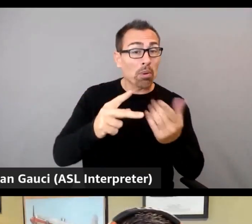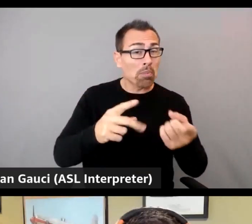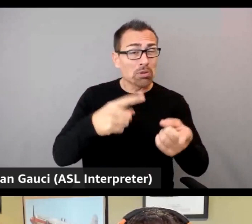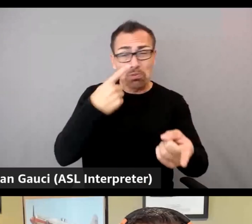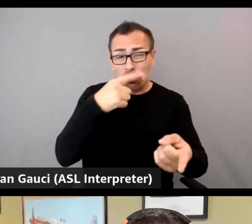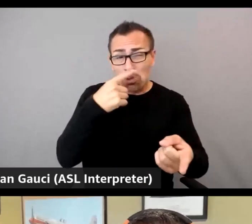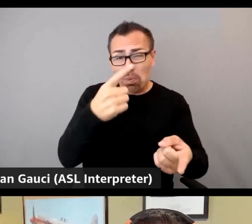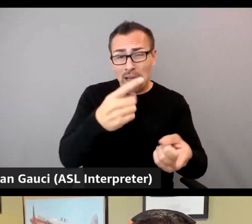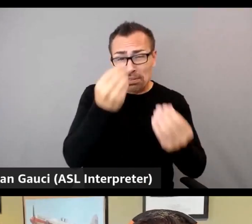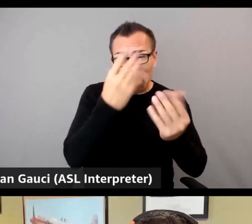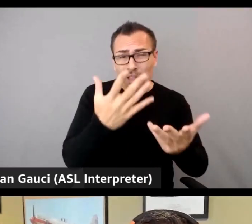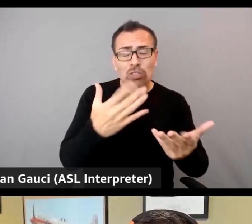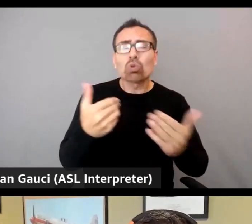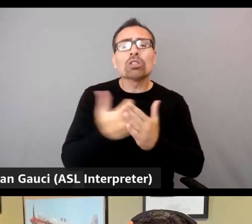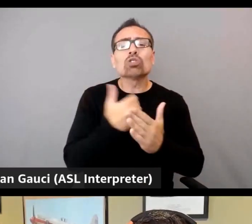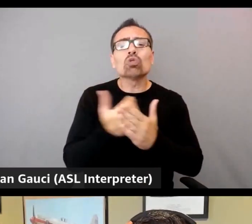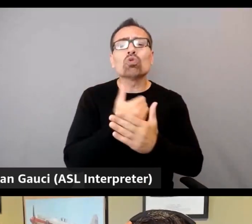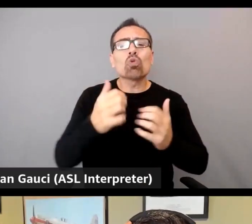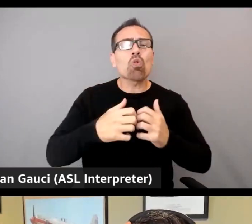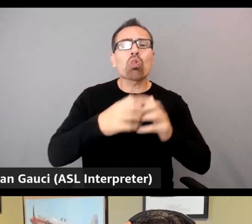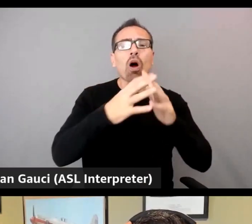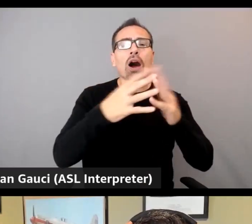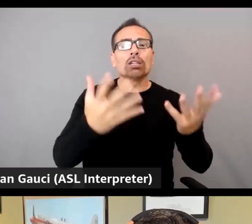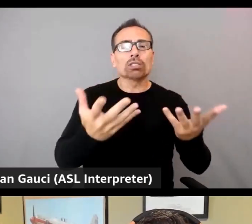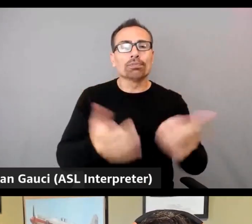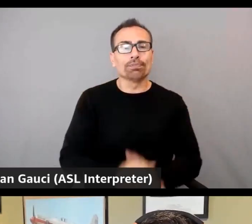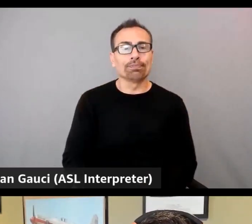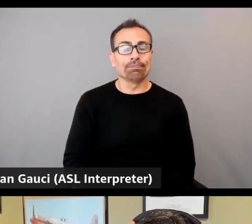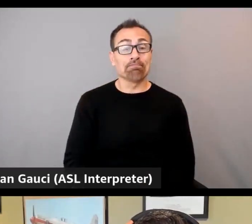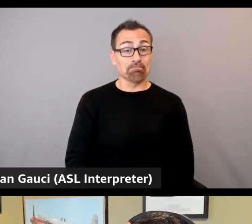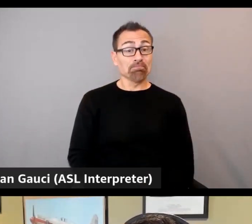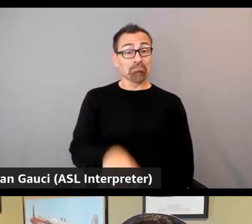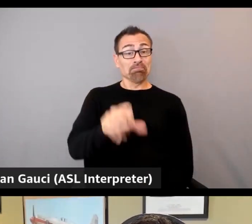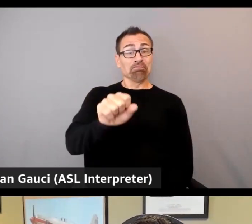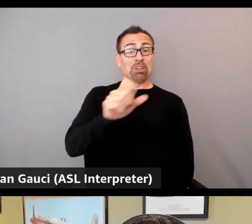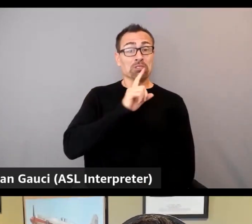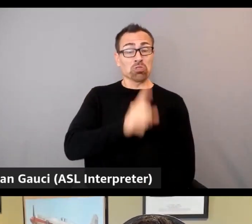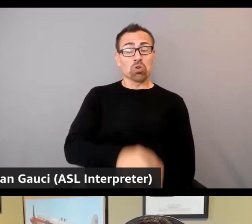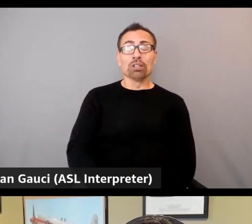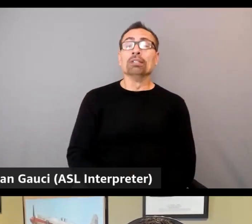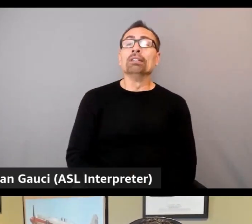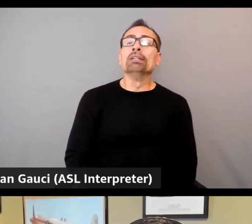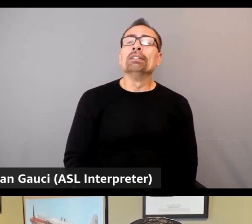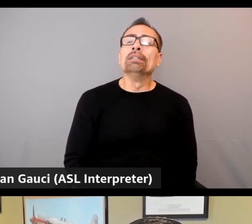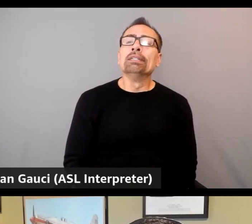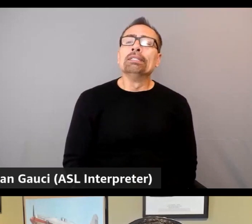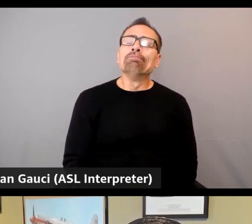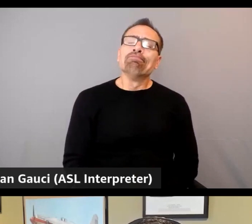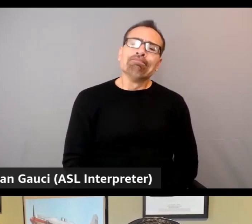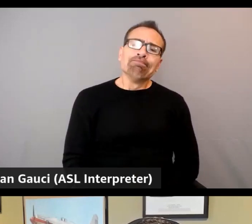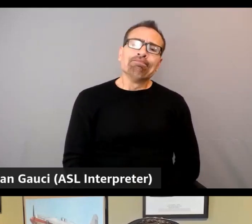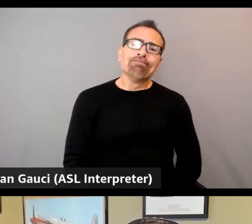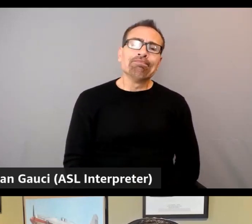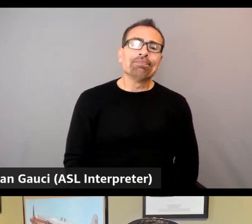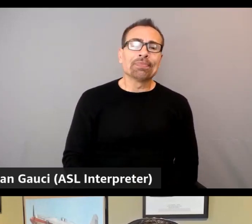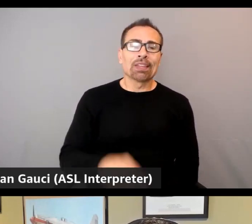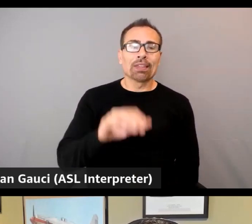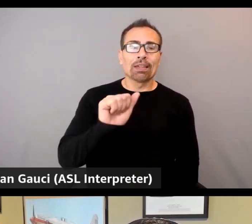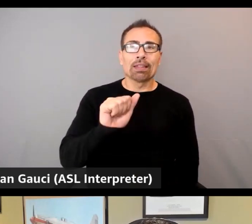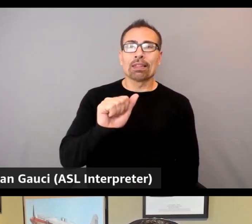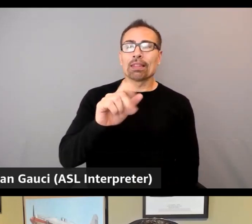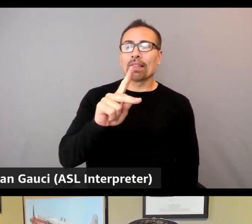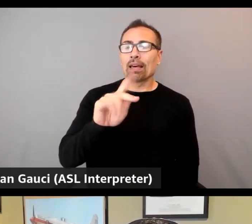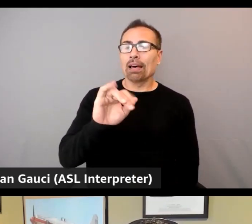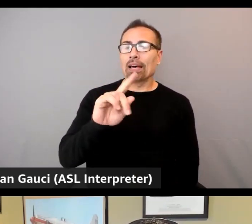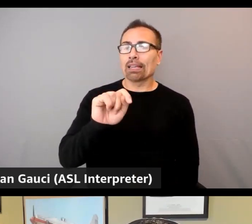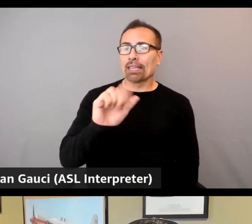launched recently? Okay. So the Aquila device that we now have